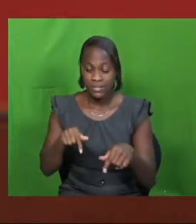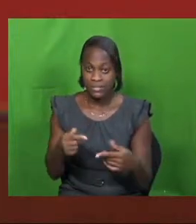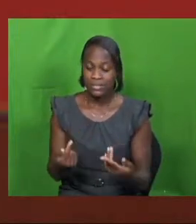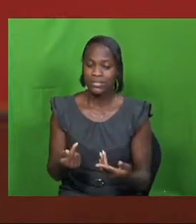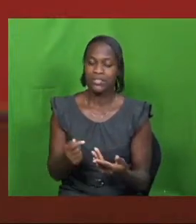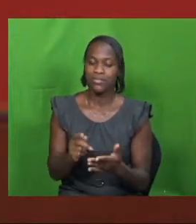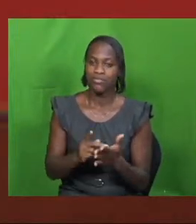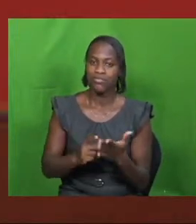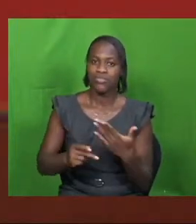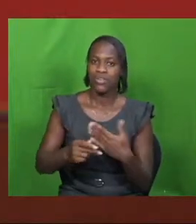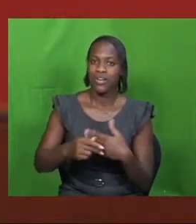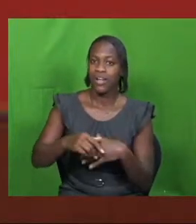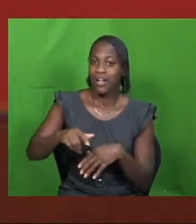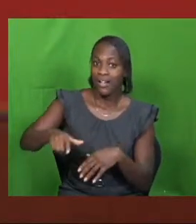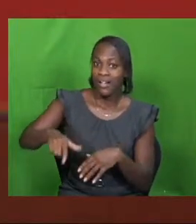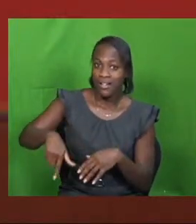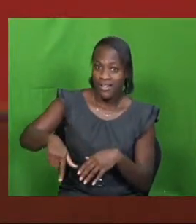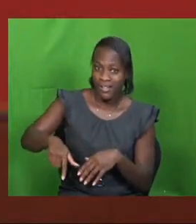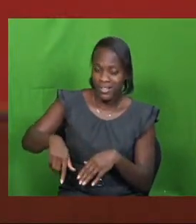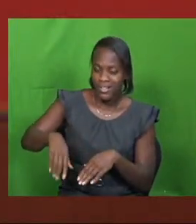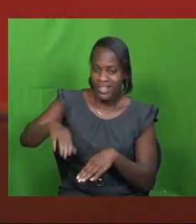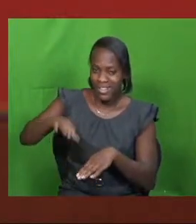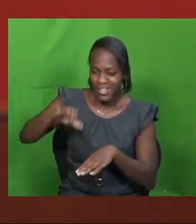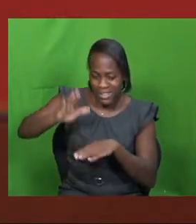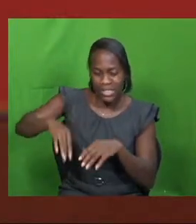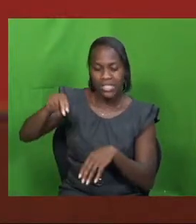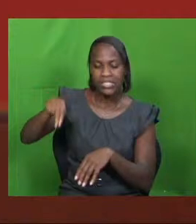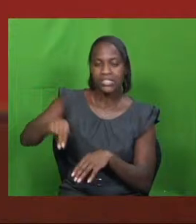rather a bit later than scheduled.